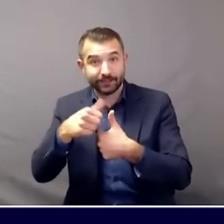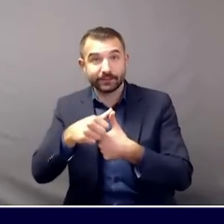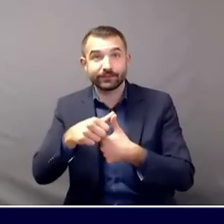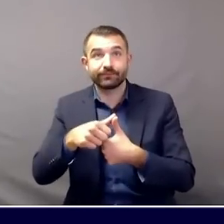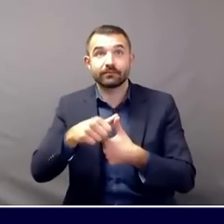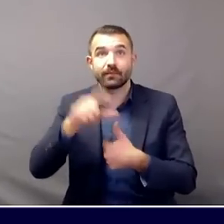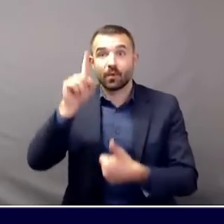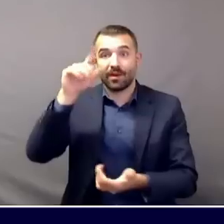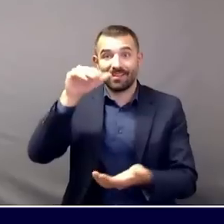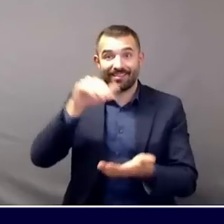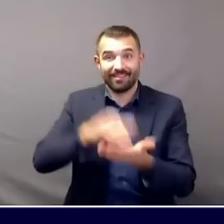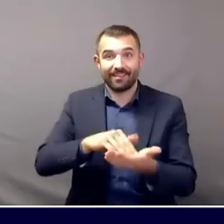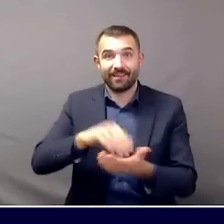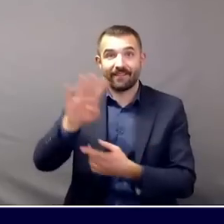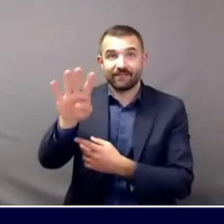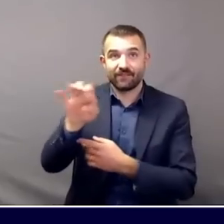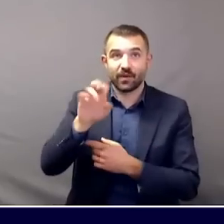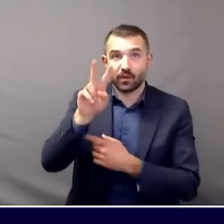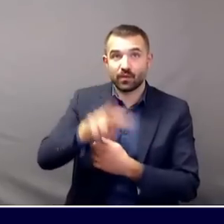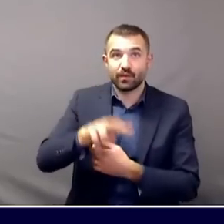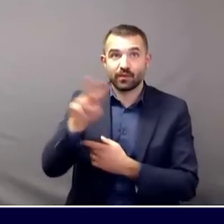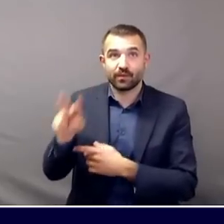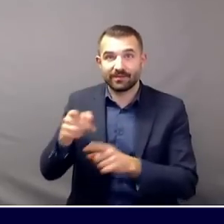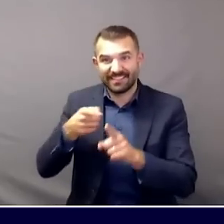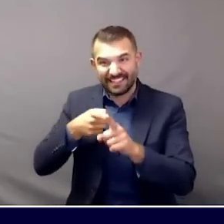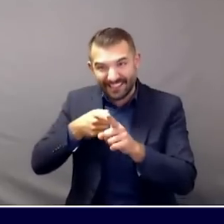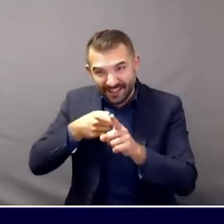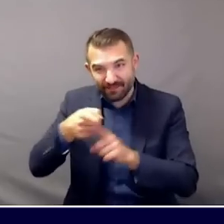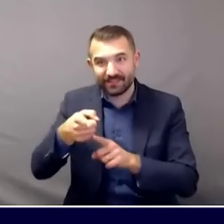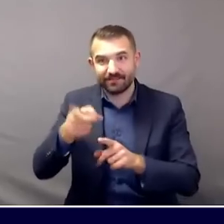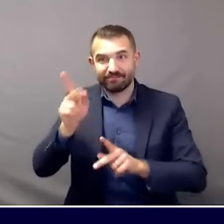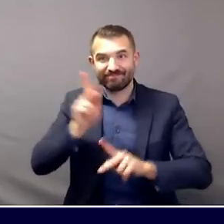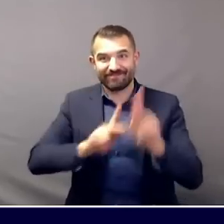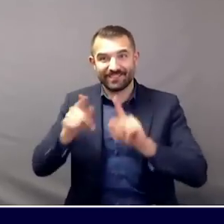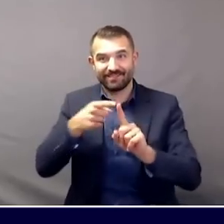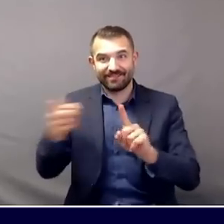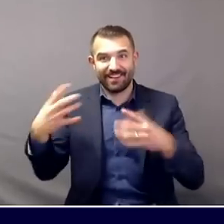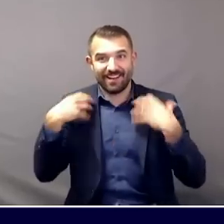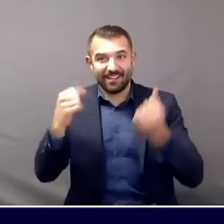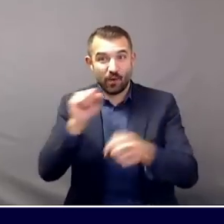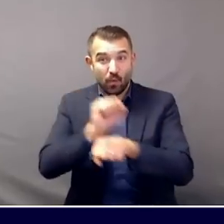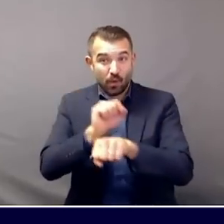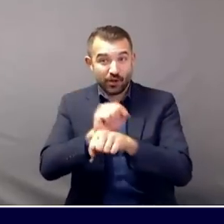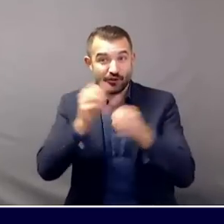1,422 healthcare workers who've been diagnosed with COVID-19 during this pandemic.